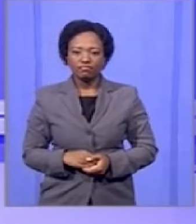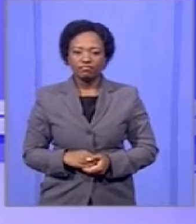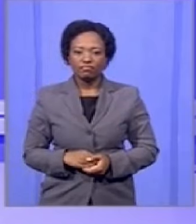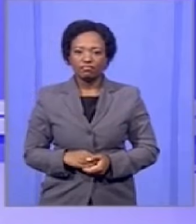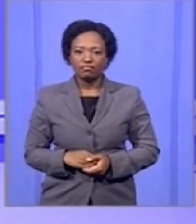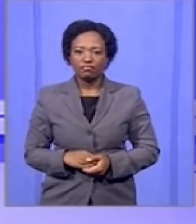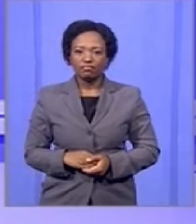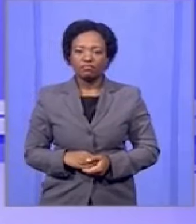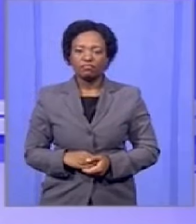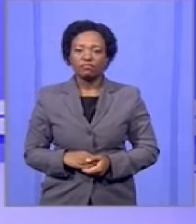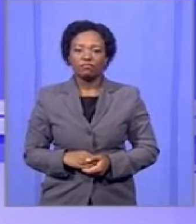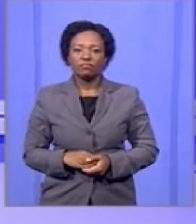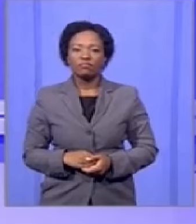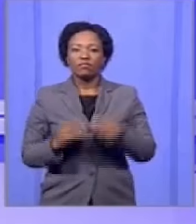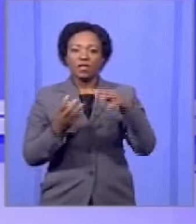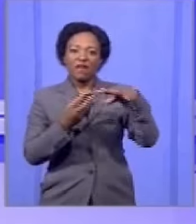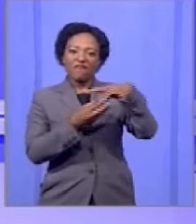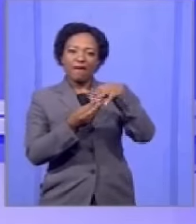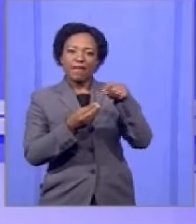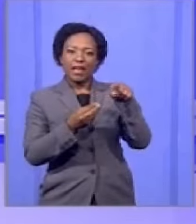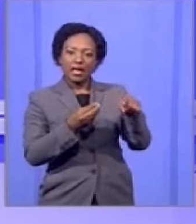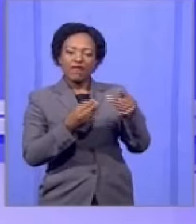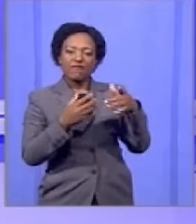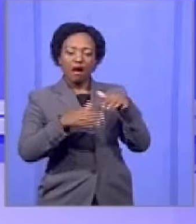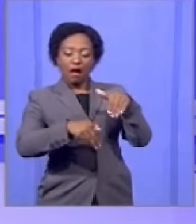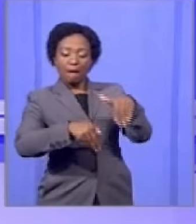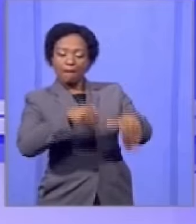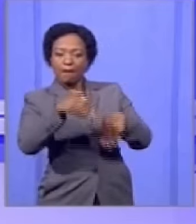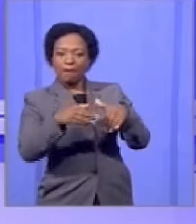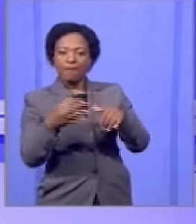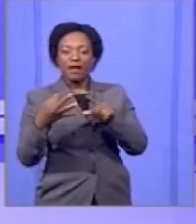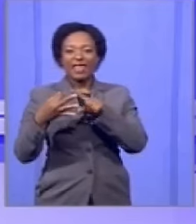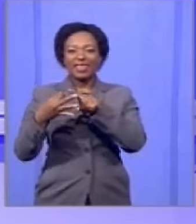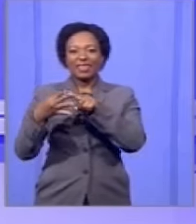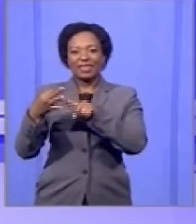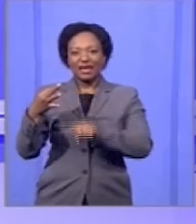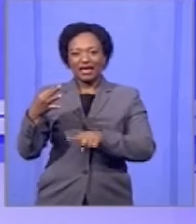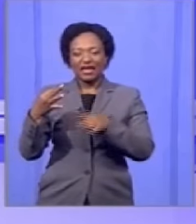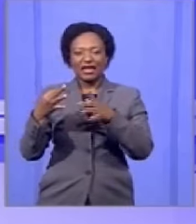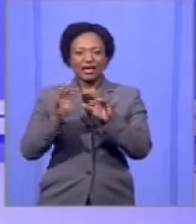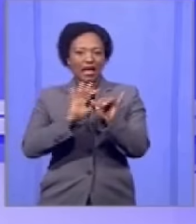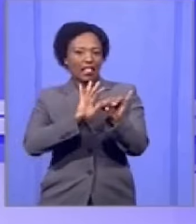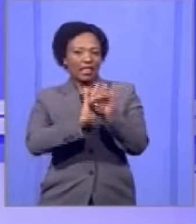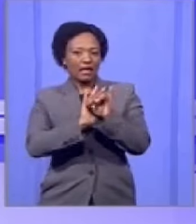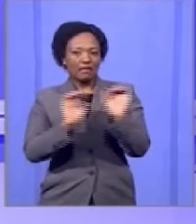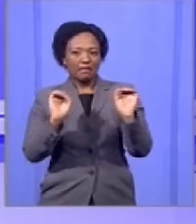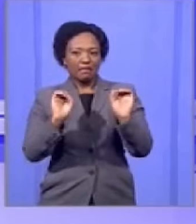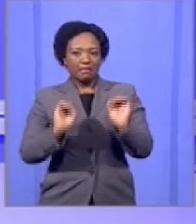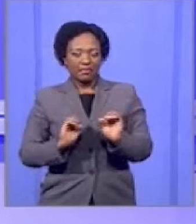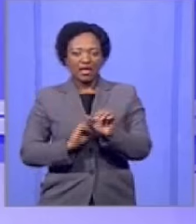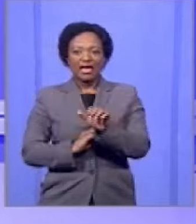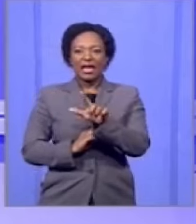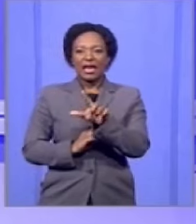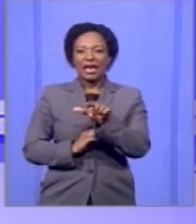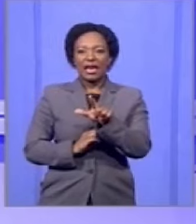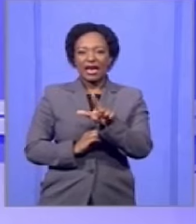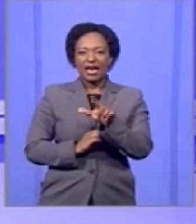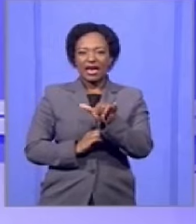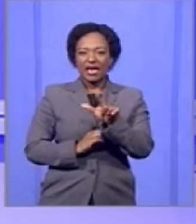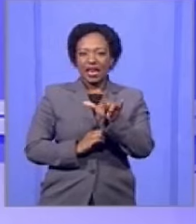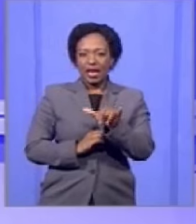Malapa a ba dira moepong ba le bararo ba ba iseng ba supiwe morago ga matlhotlhapelo a Lily Mine ka 2016